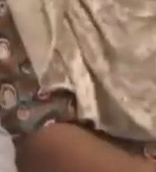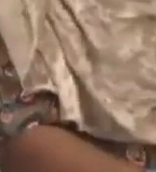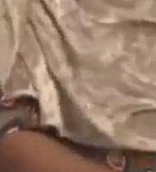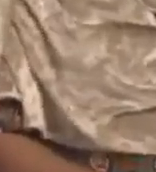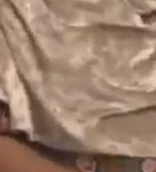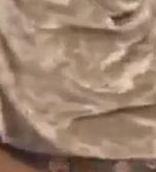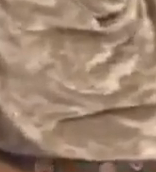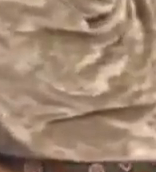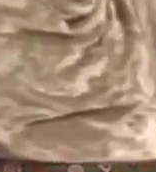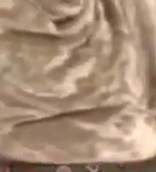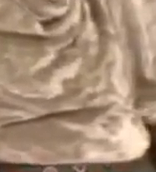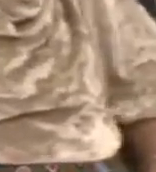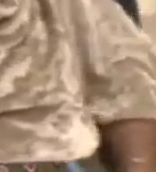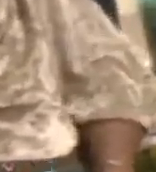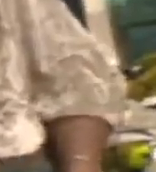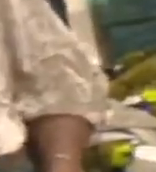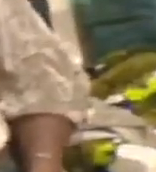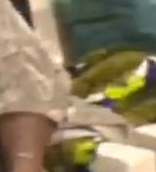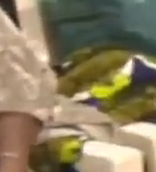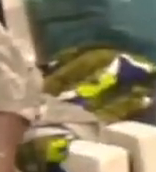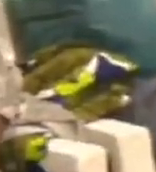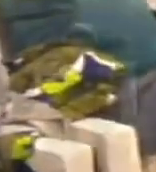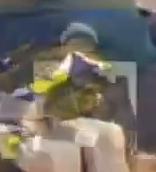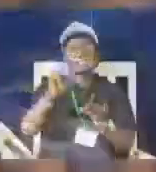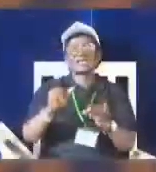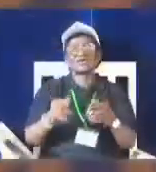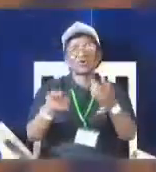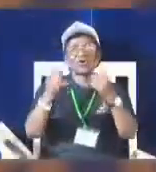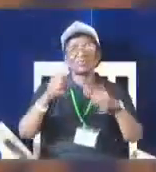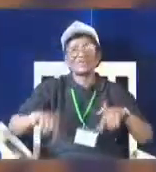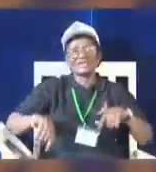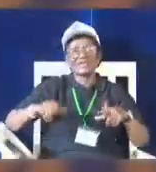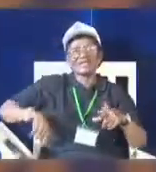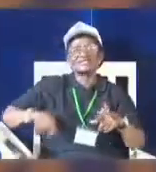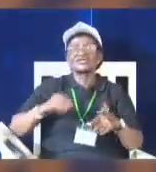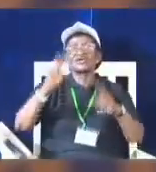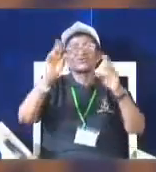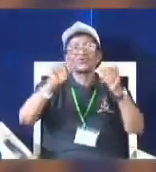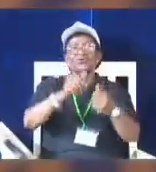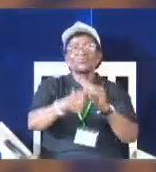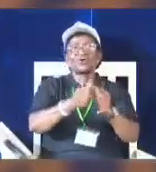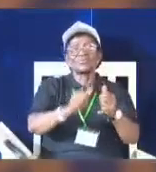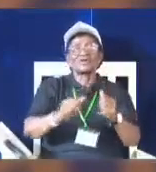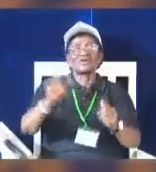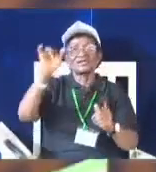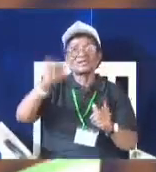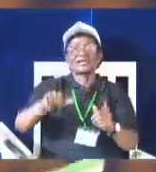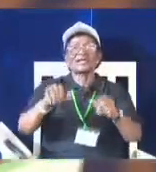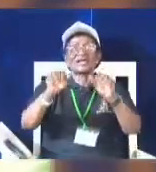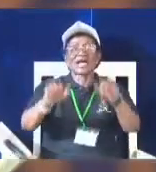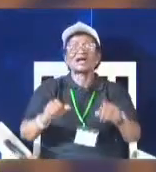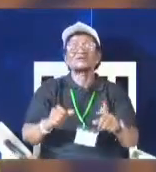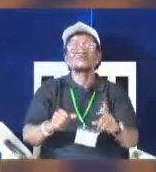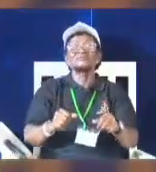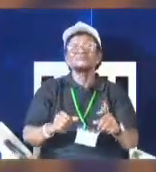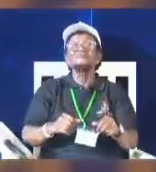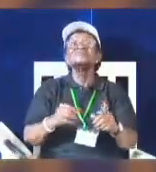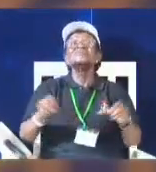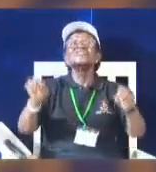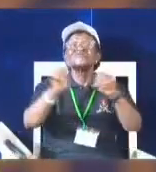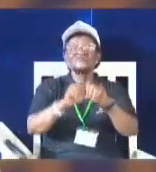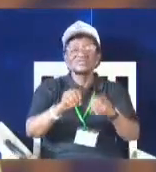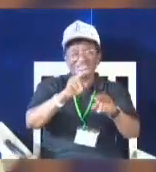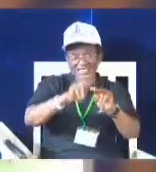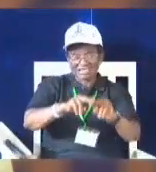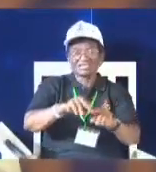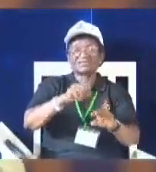but if they come late, no problem. They can always sit on the floor, because even the floor will be